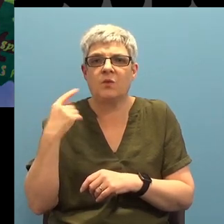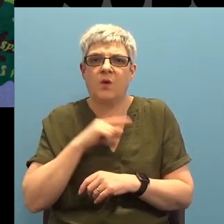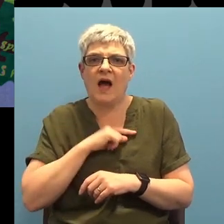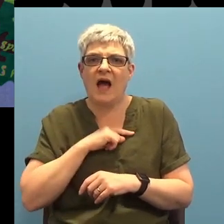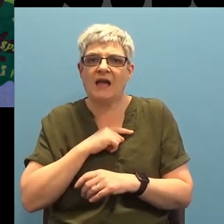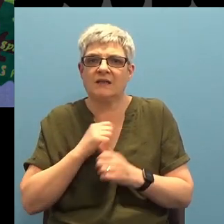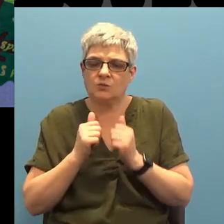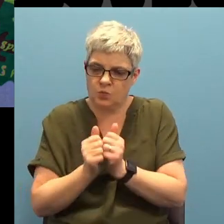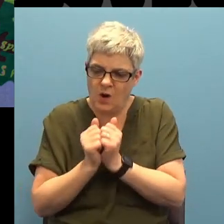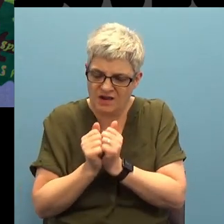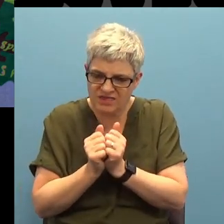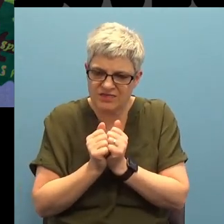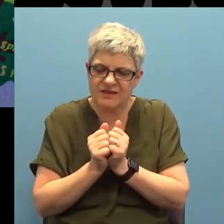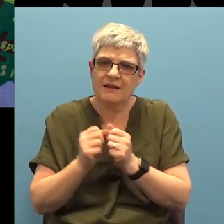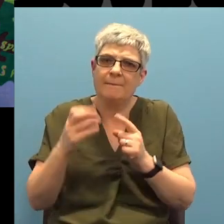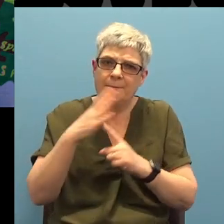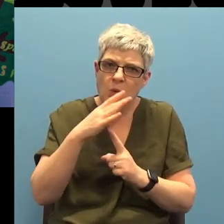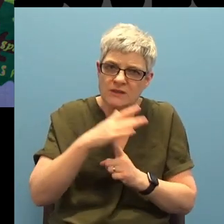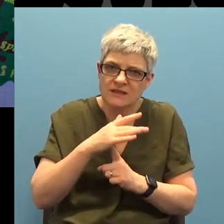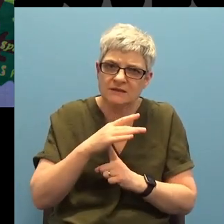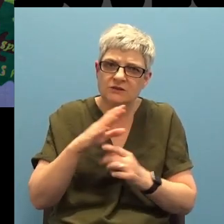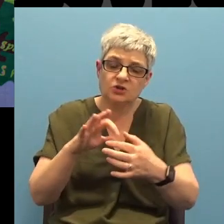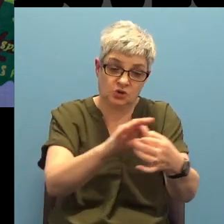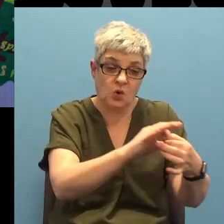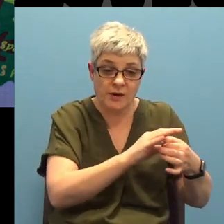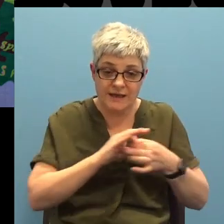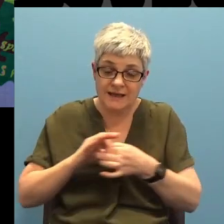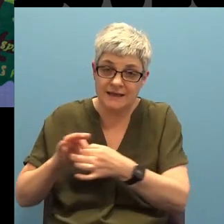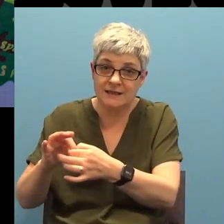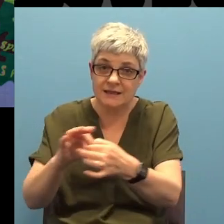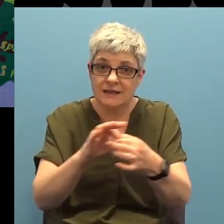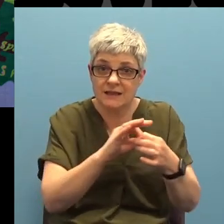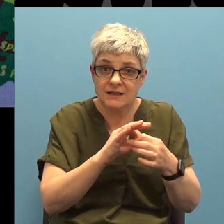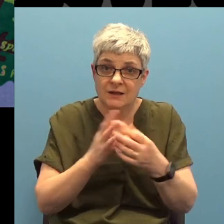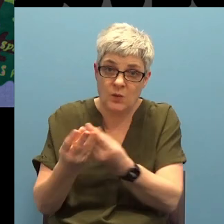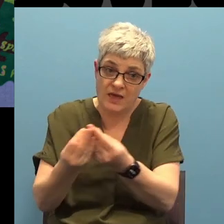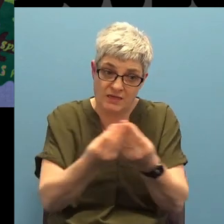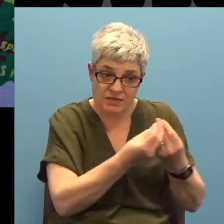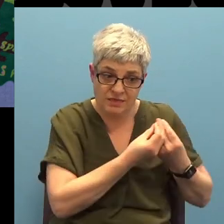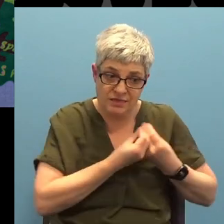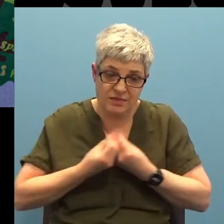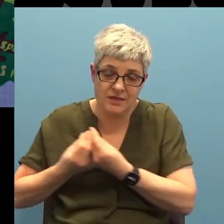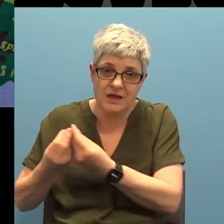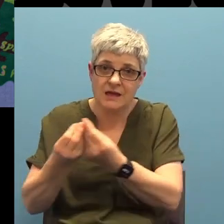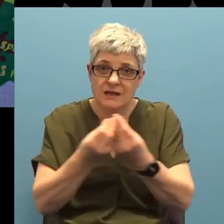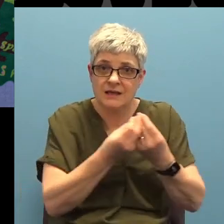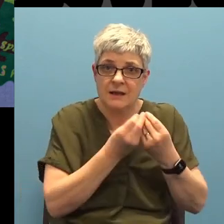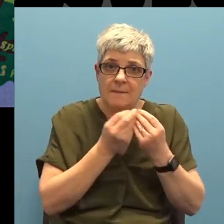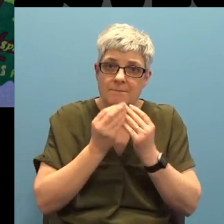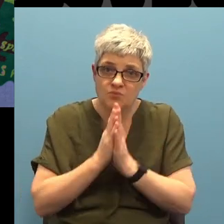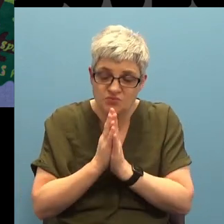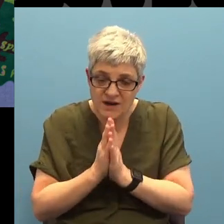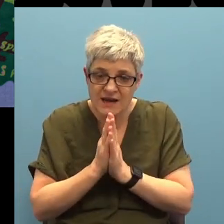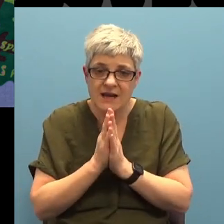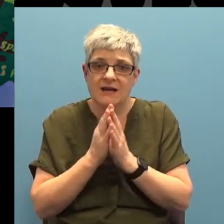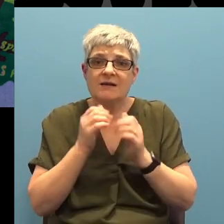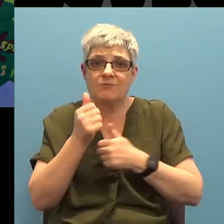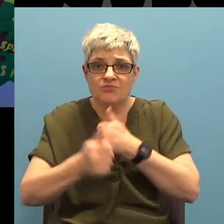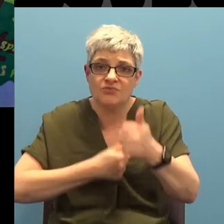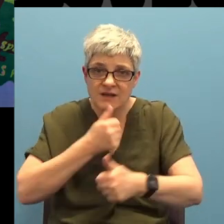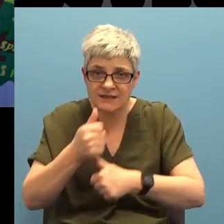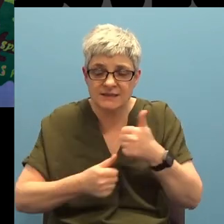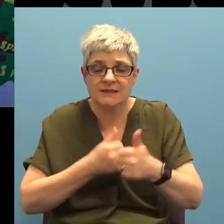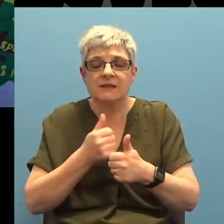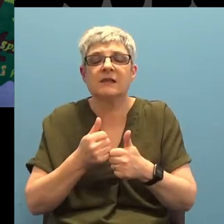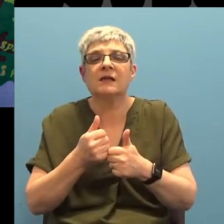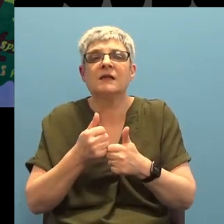worth, the significance of joining together with one another in praise and in prayers. Might it